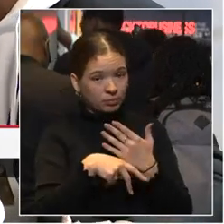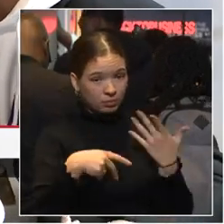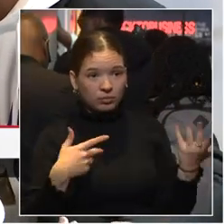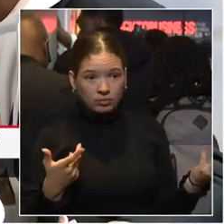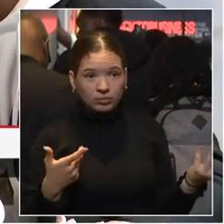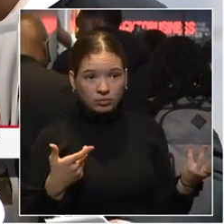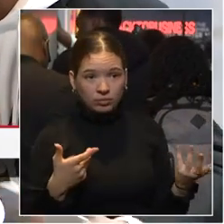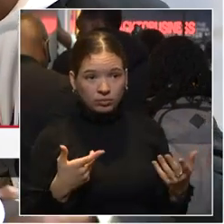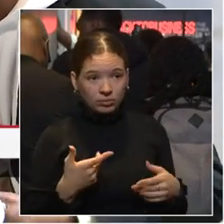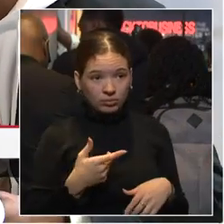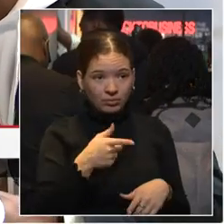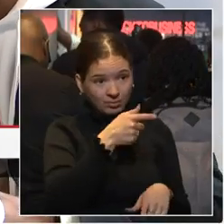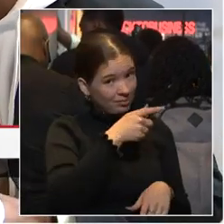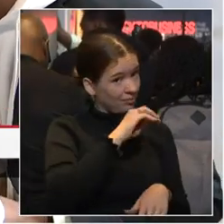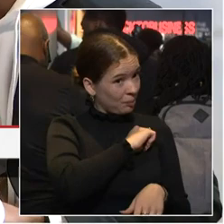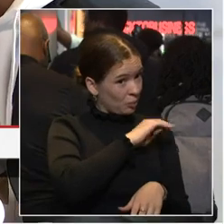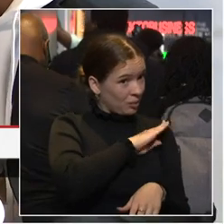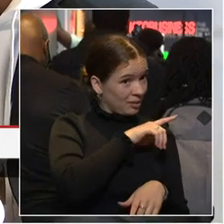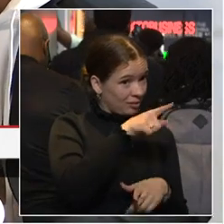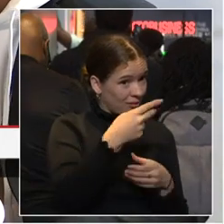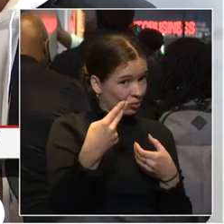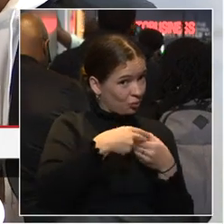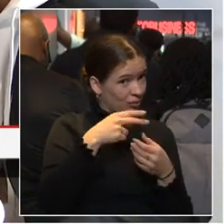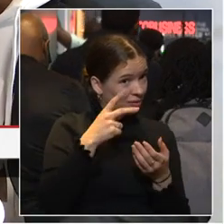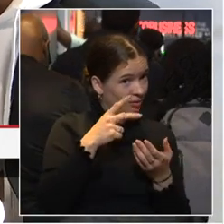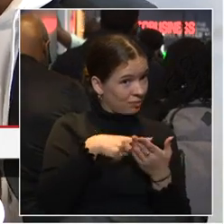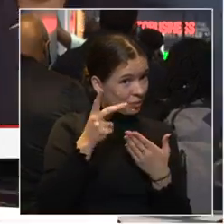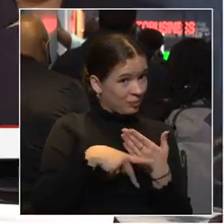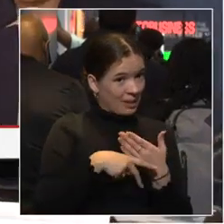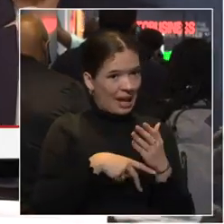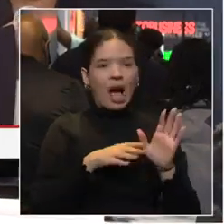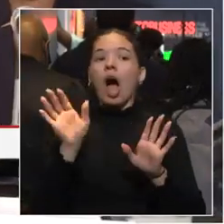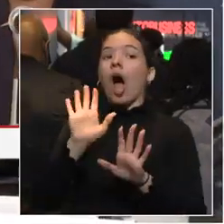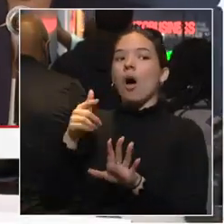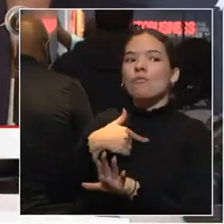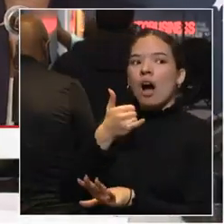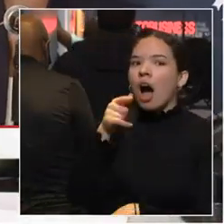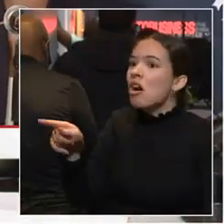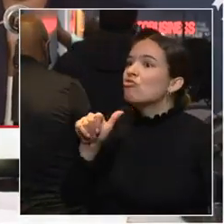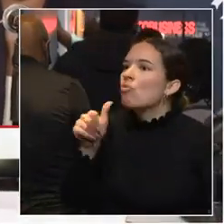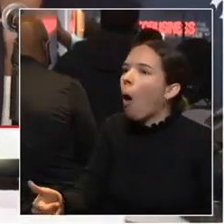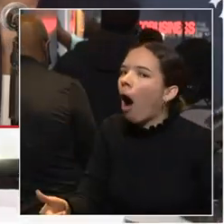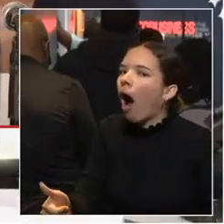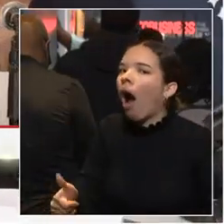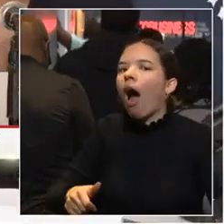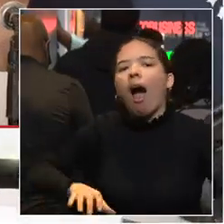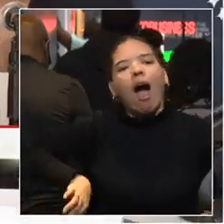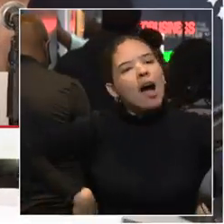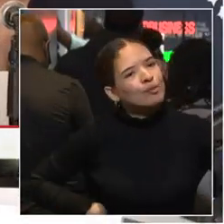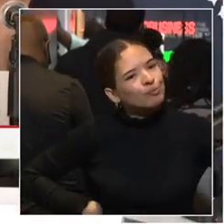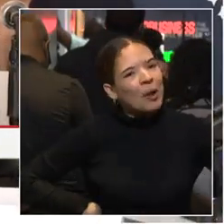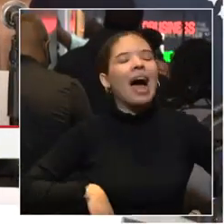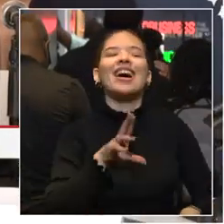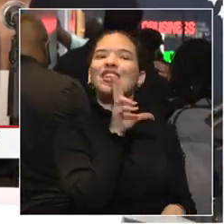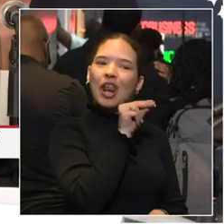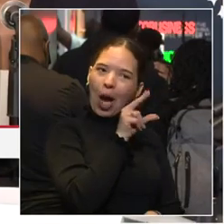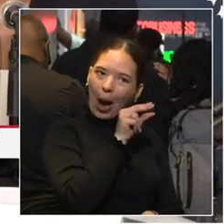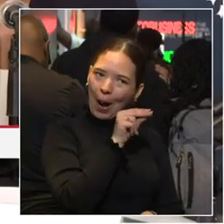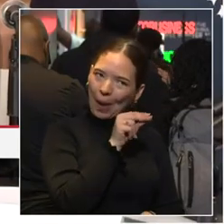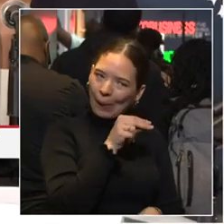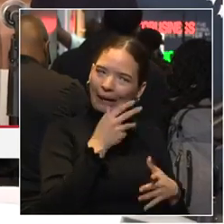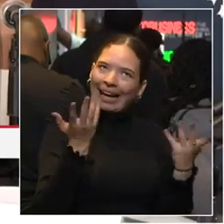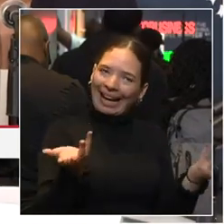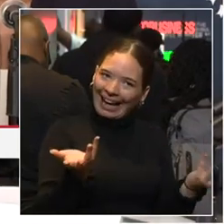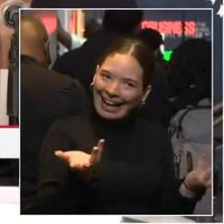also a part of the SYEP program. I actually wasn't. You I wasn't? wasn't. If you can believe that, I don't